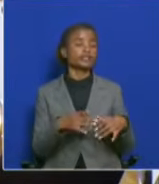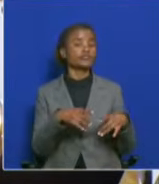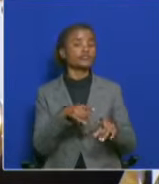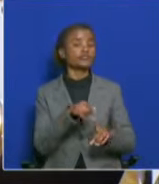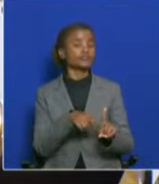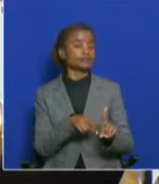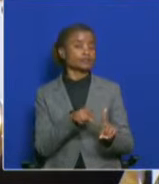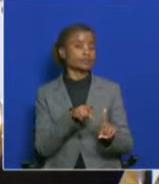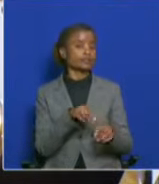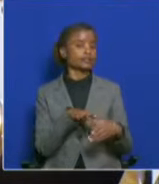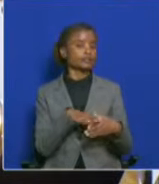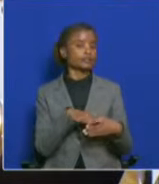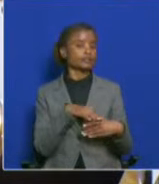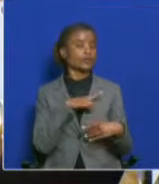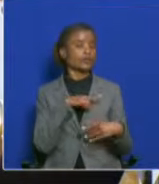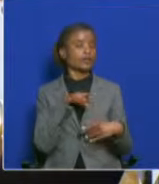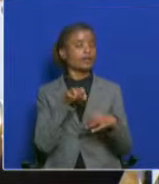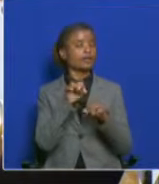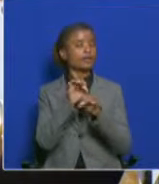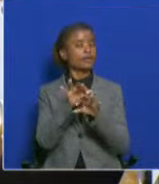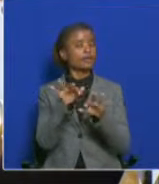be redacted on your version.